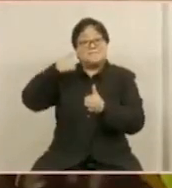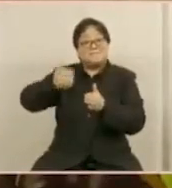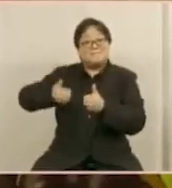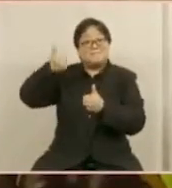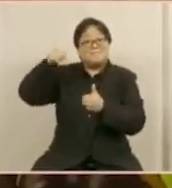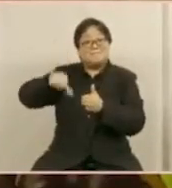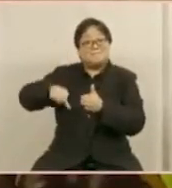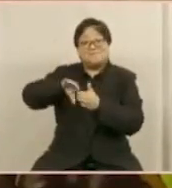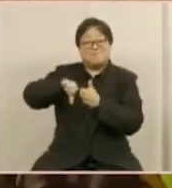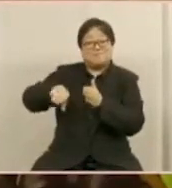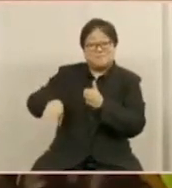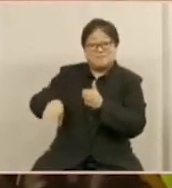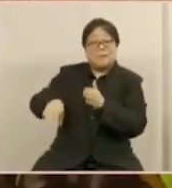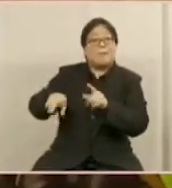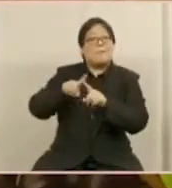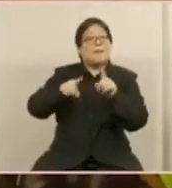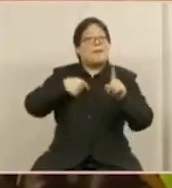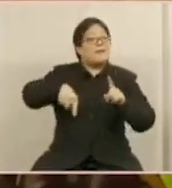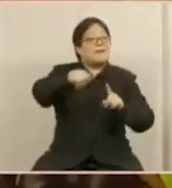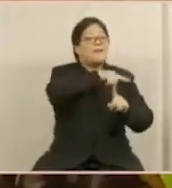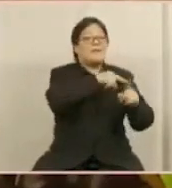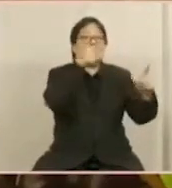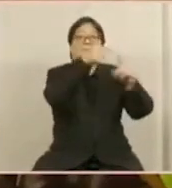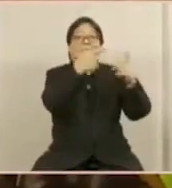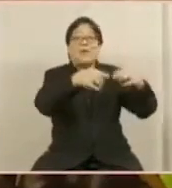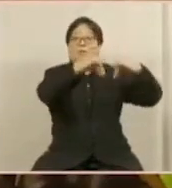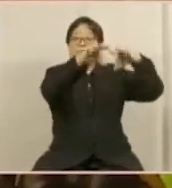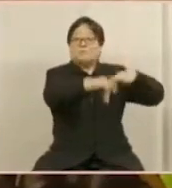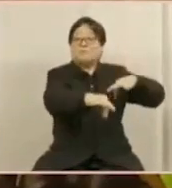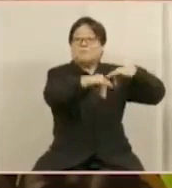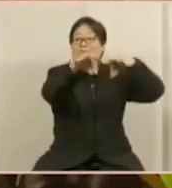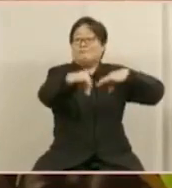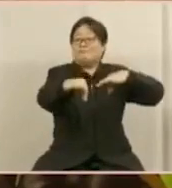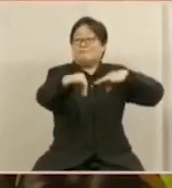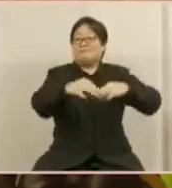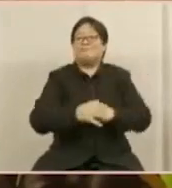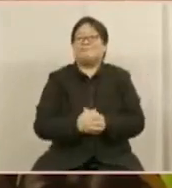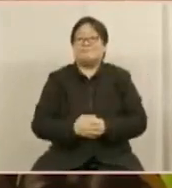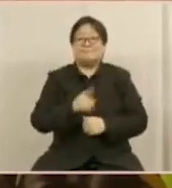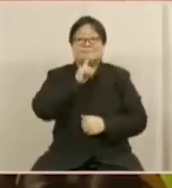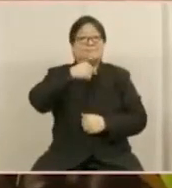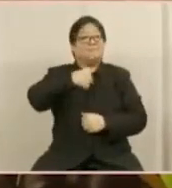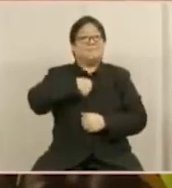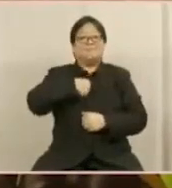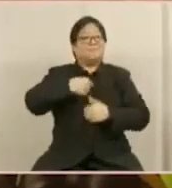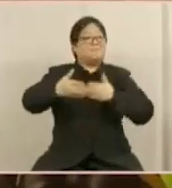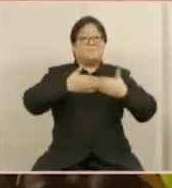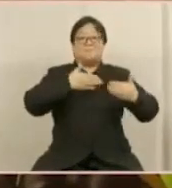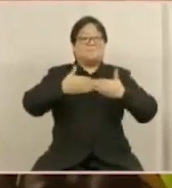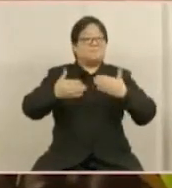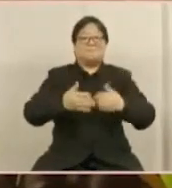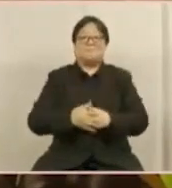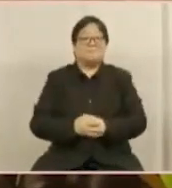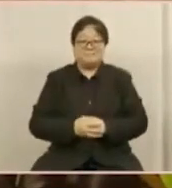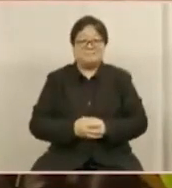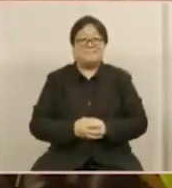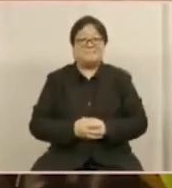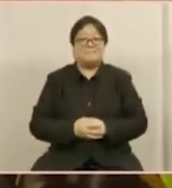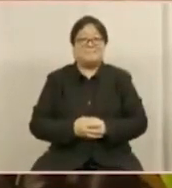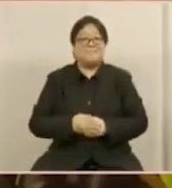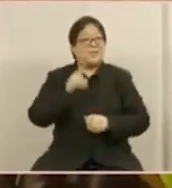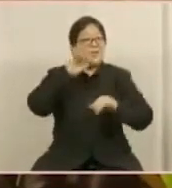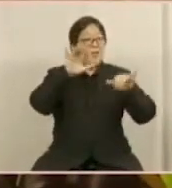in favor of a win-win approach. You know, I actually do not mind to see major powers and